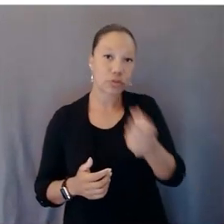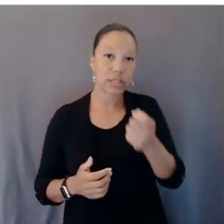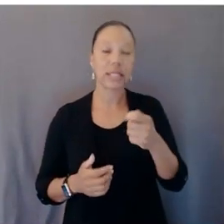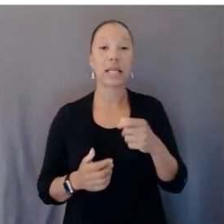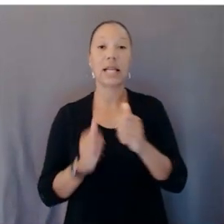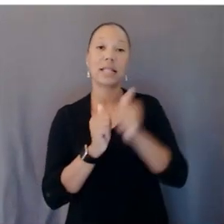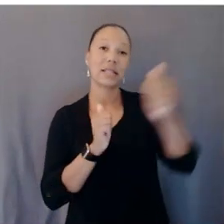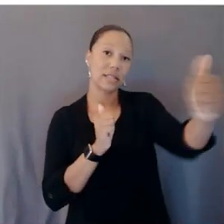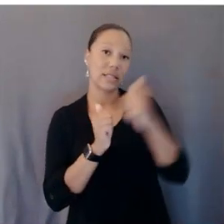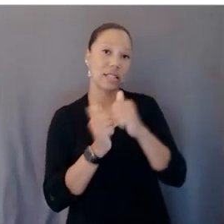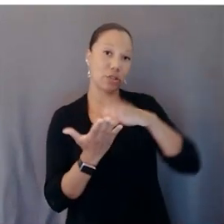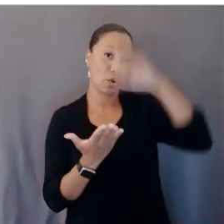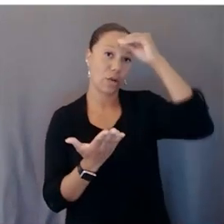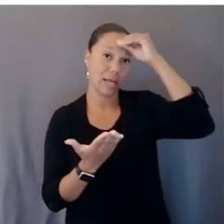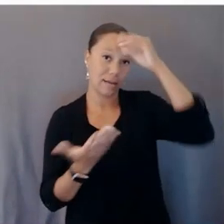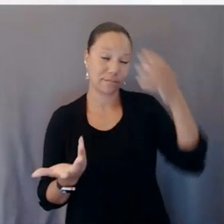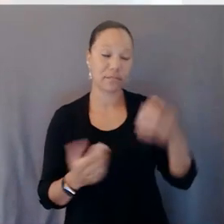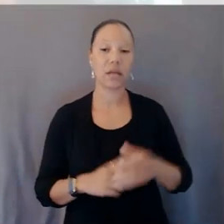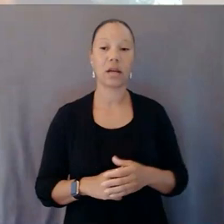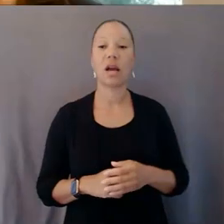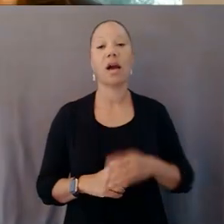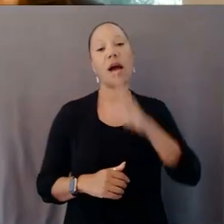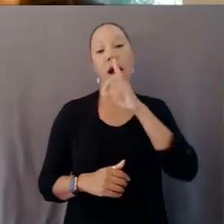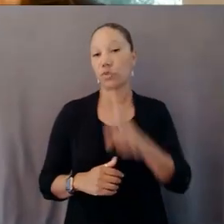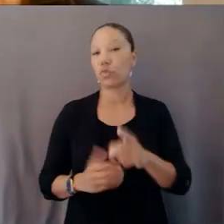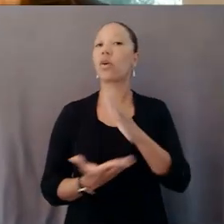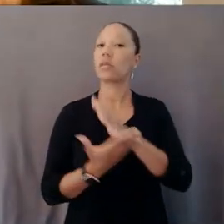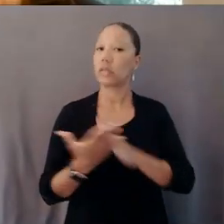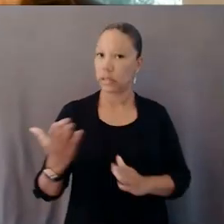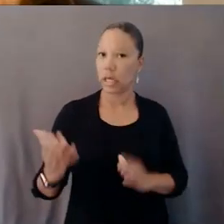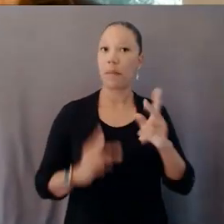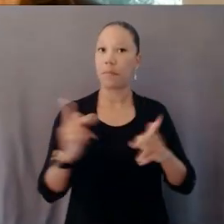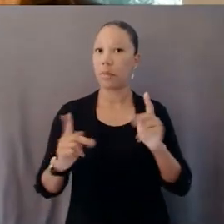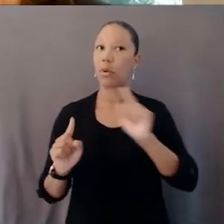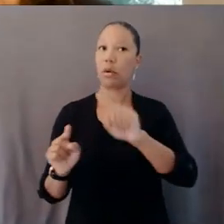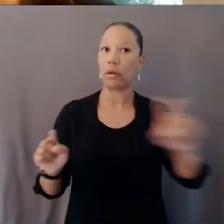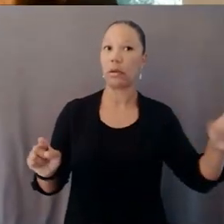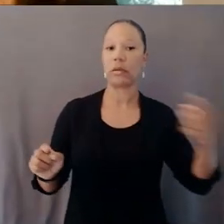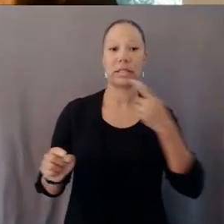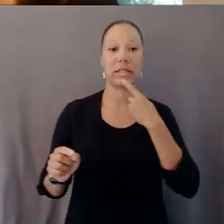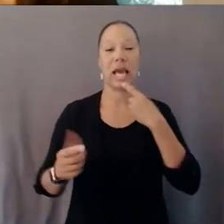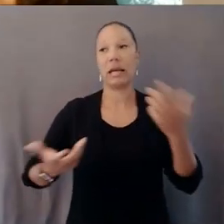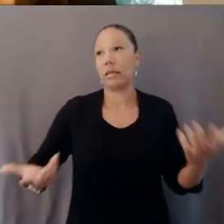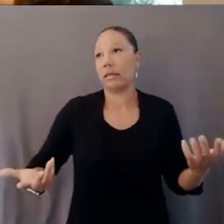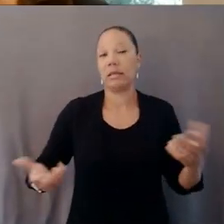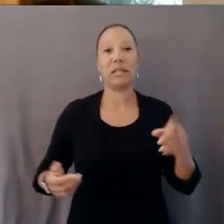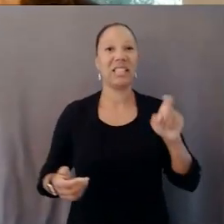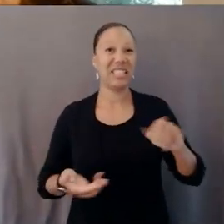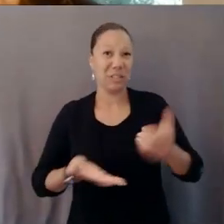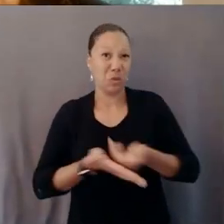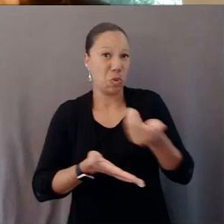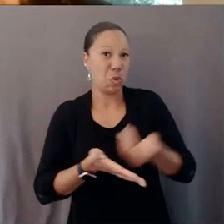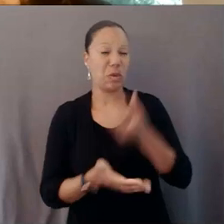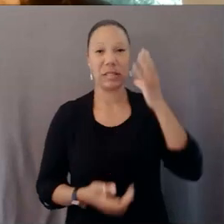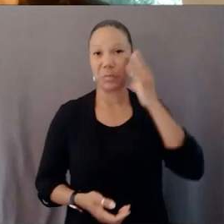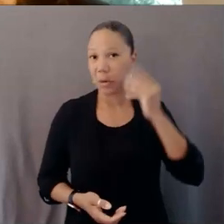distance learning. I'm sure there are some people out there who've expressed, hey, I've never, this is something new. We never